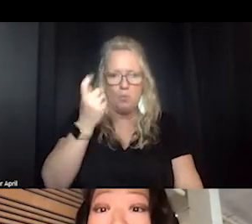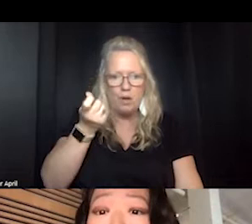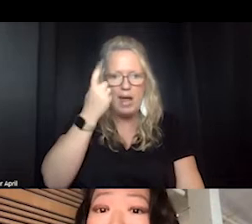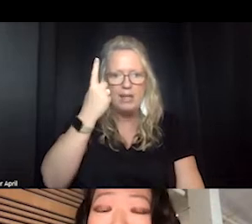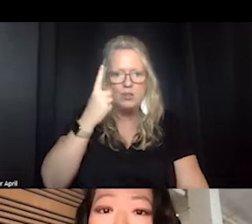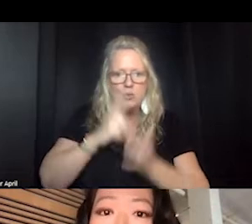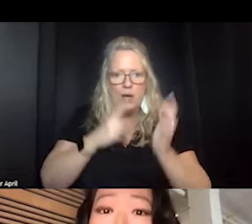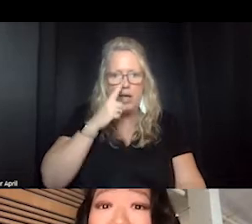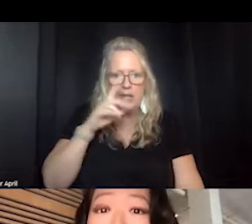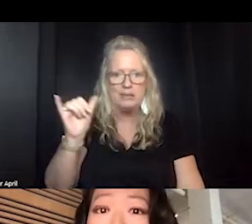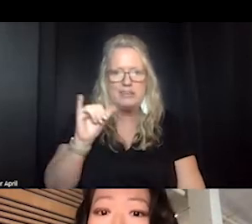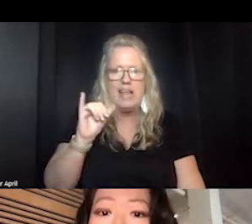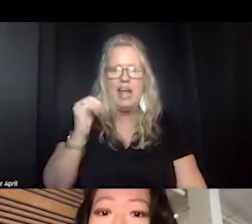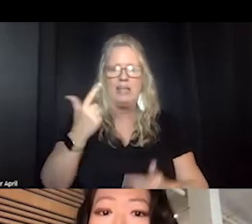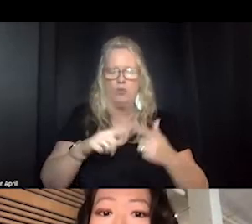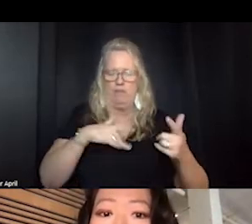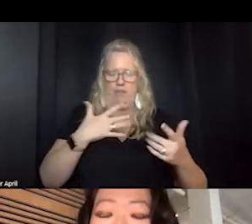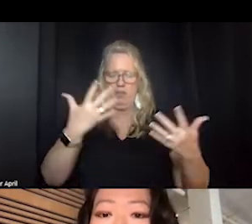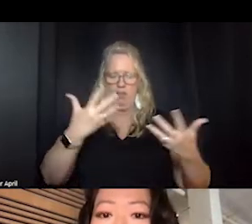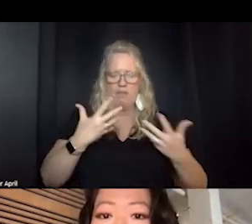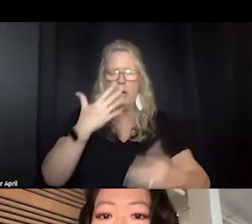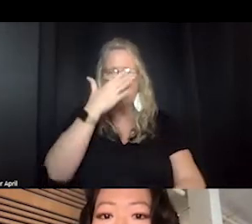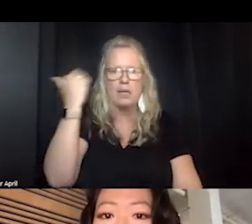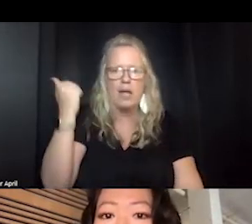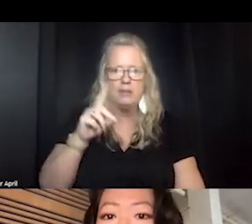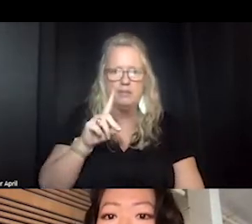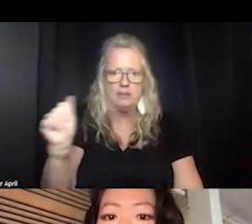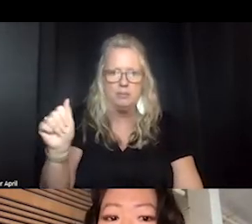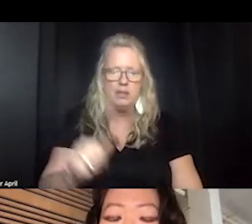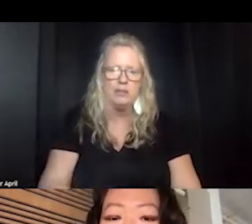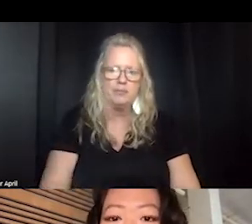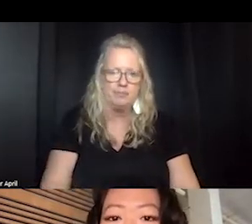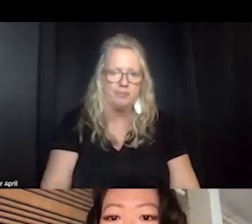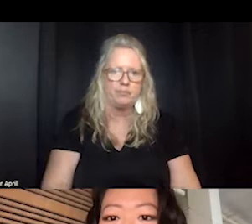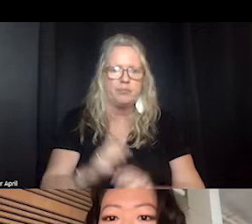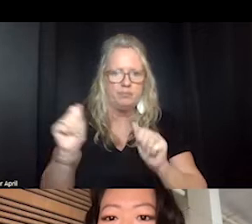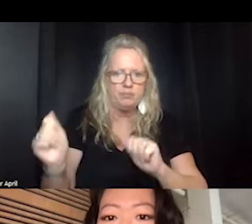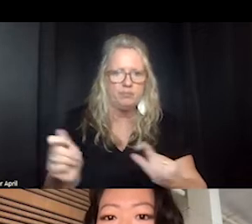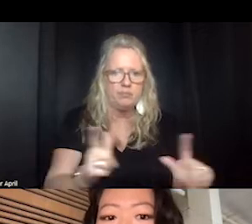it's like to be left out because of a disability. Next slide.